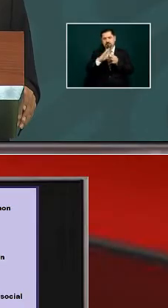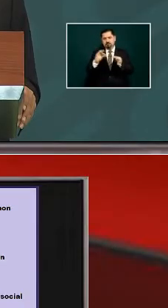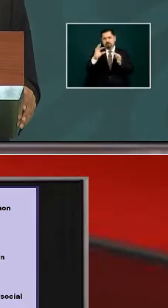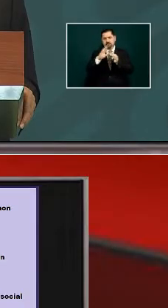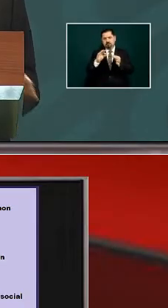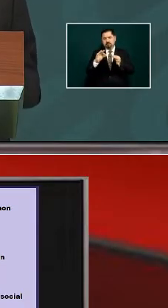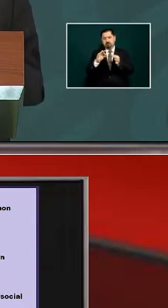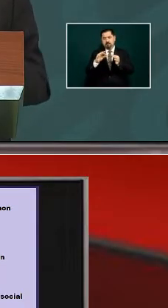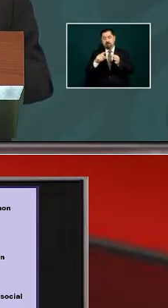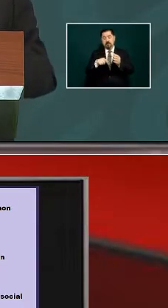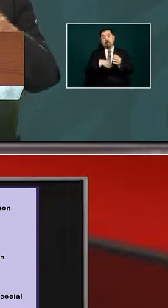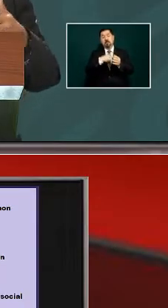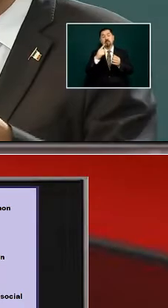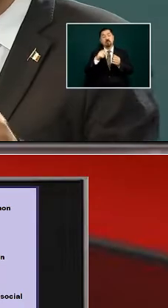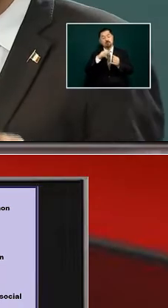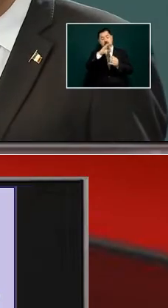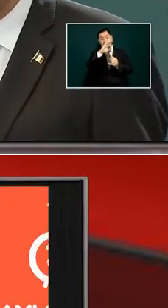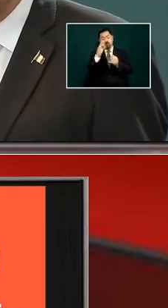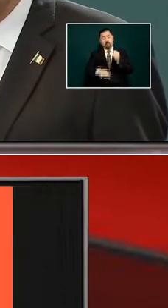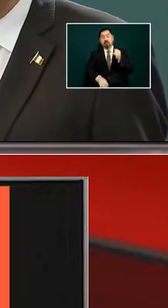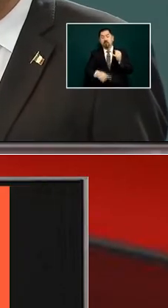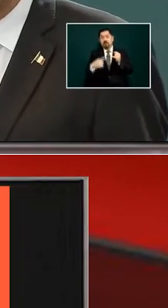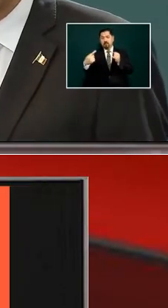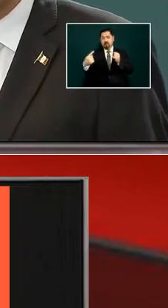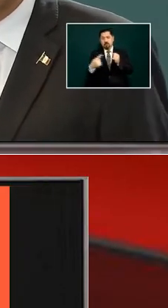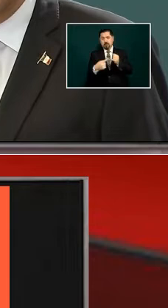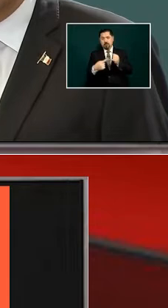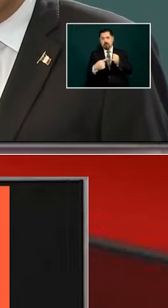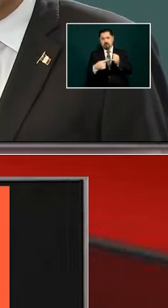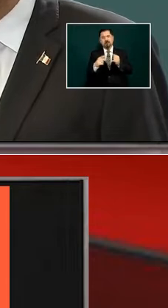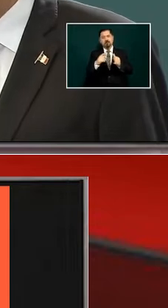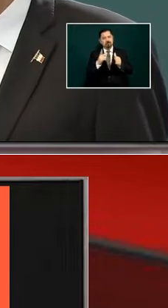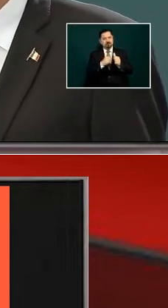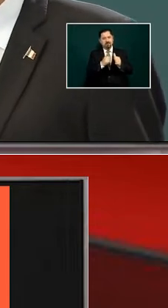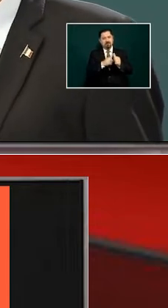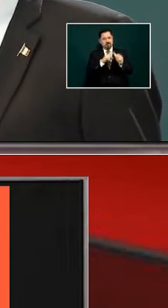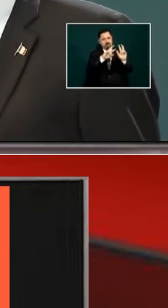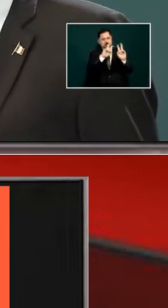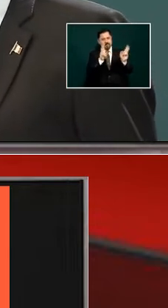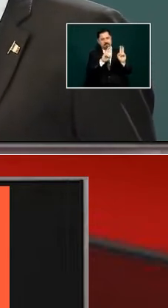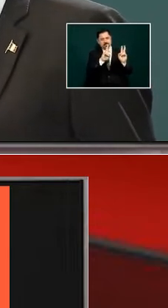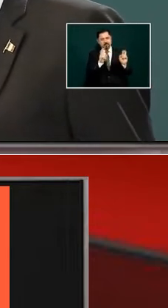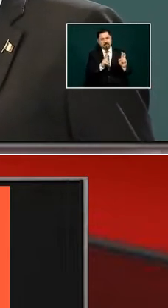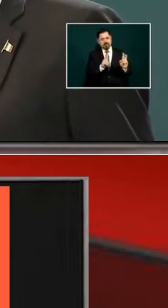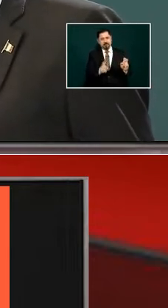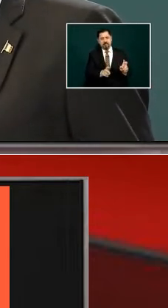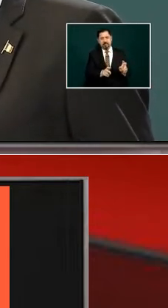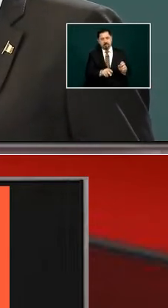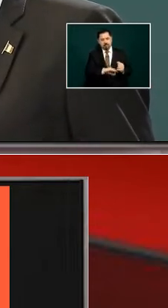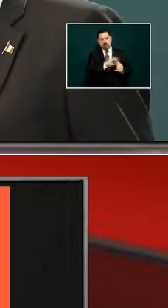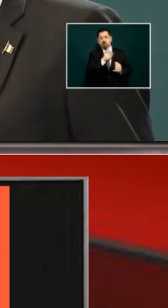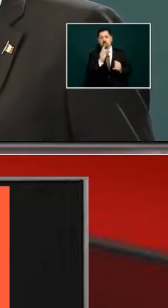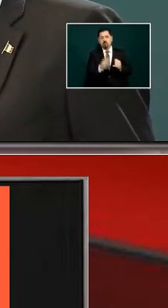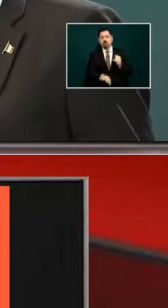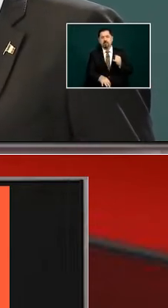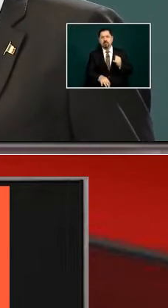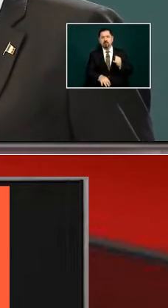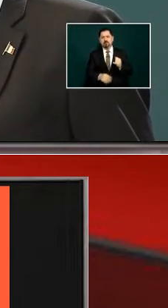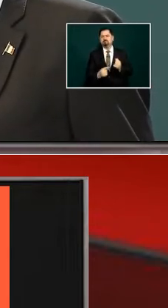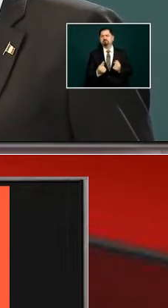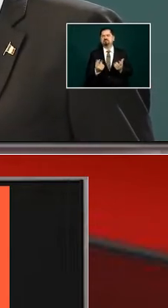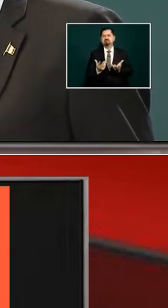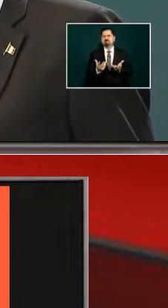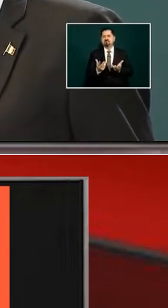this is another set when we have dealt with these matters and we